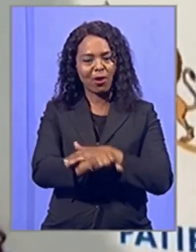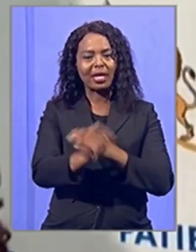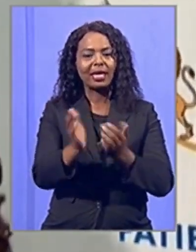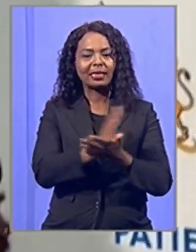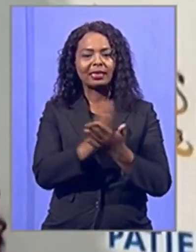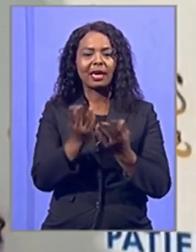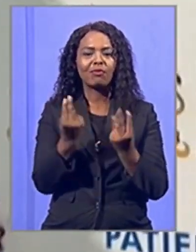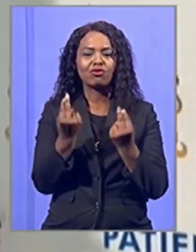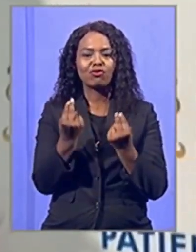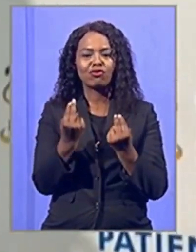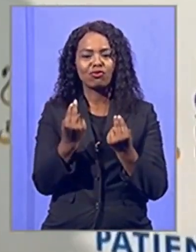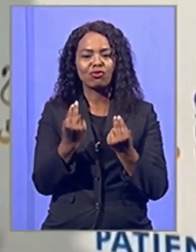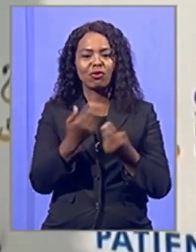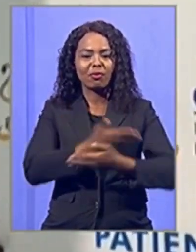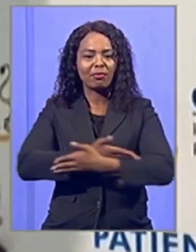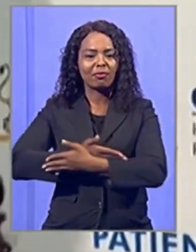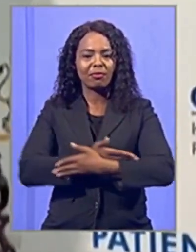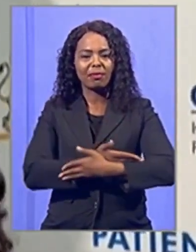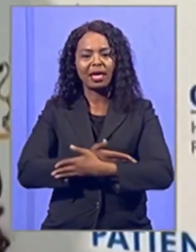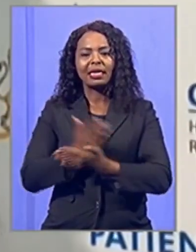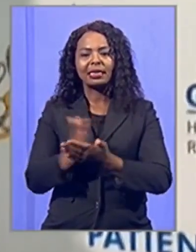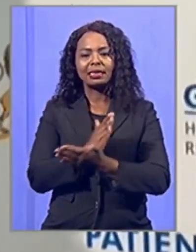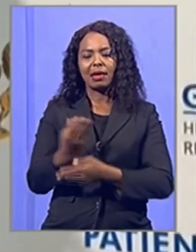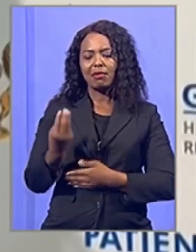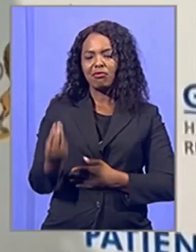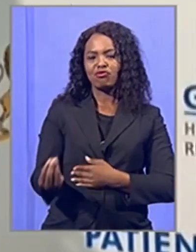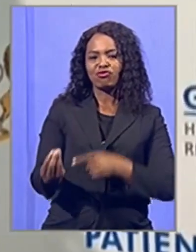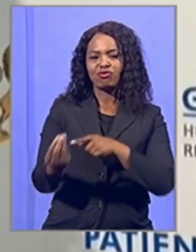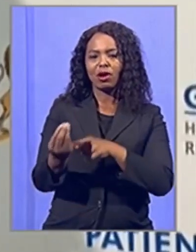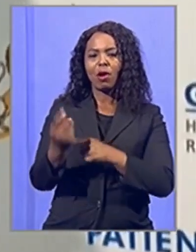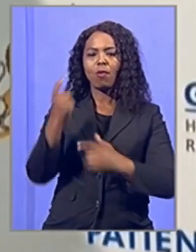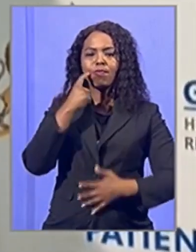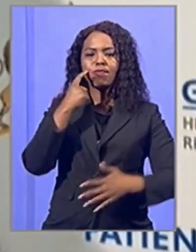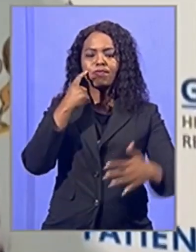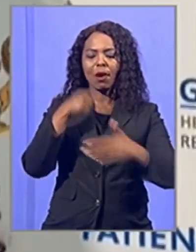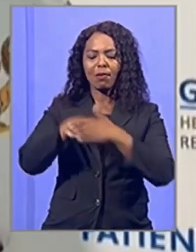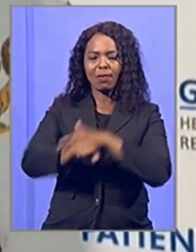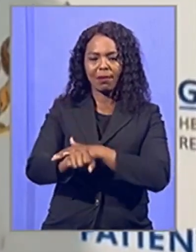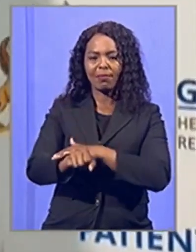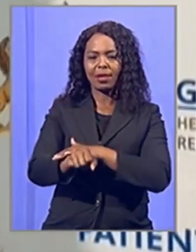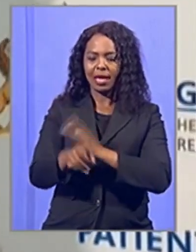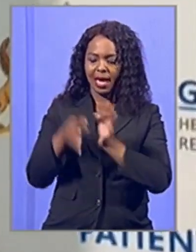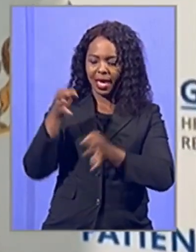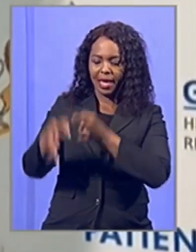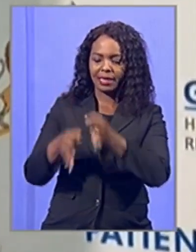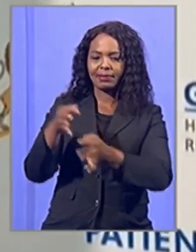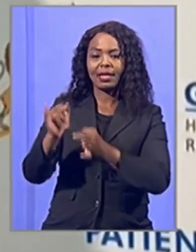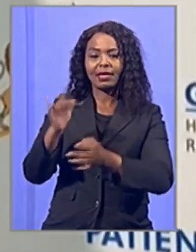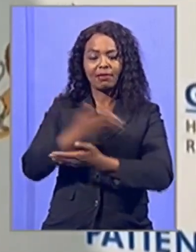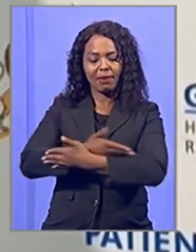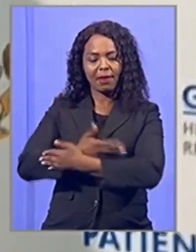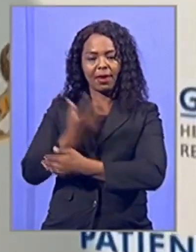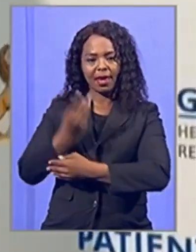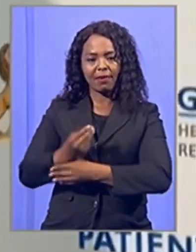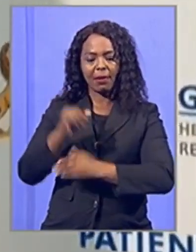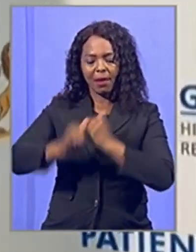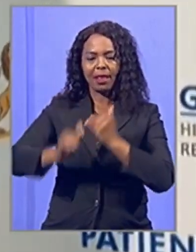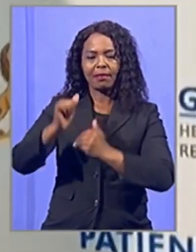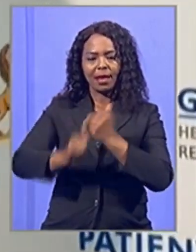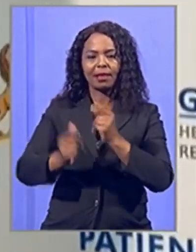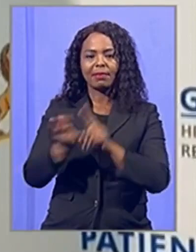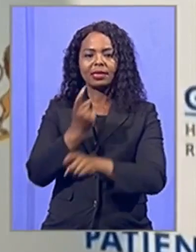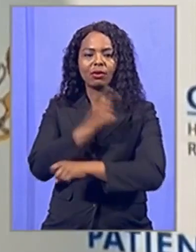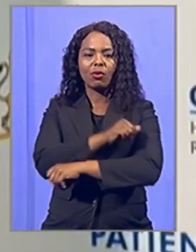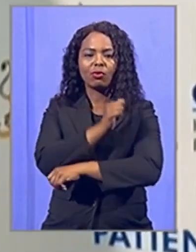them are very young babies. They doesn't even know how to carry a child. The process is when you have a child, every month you take your child to the